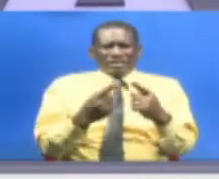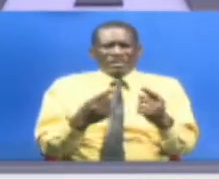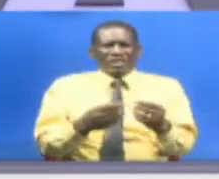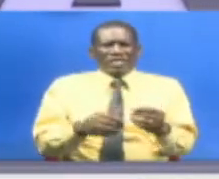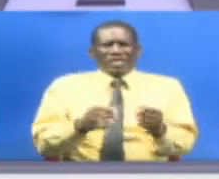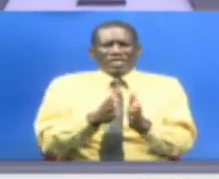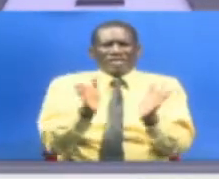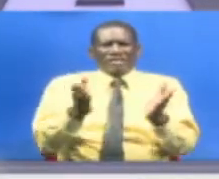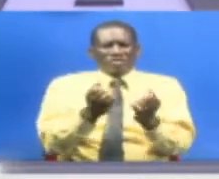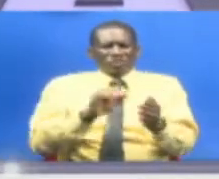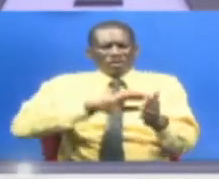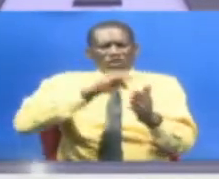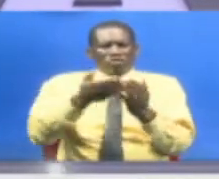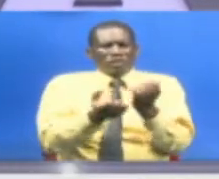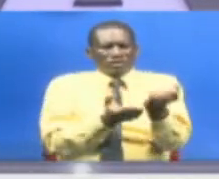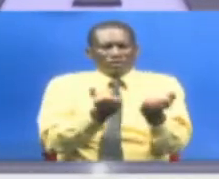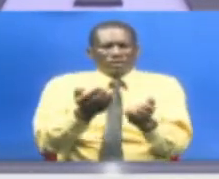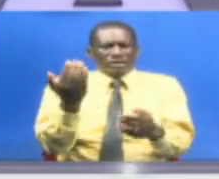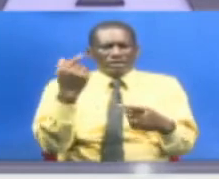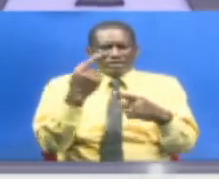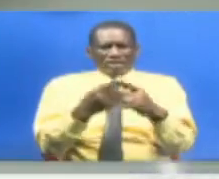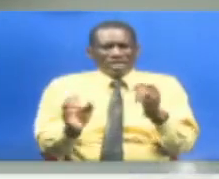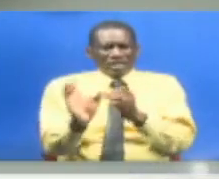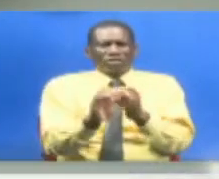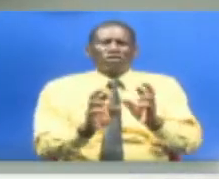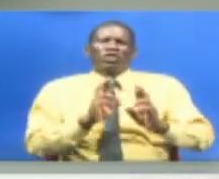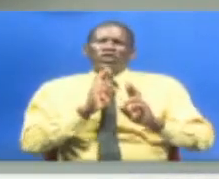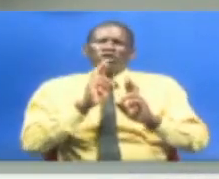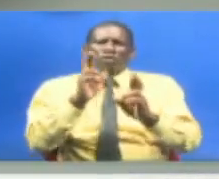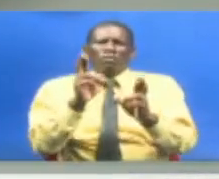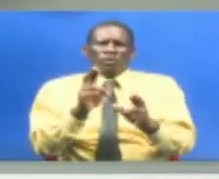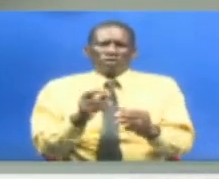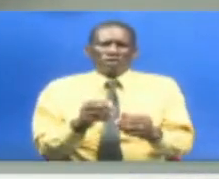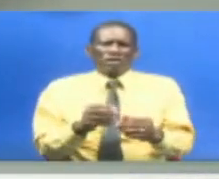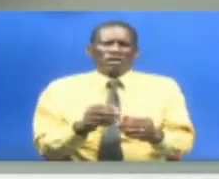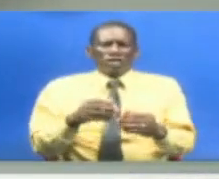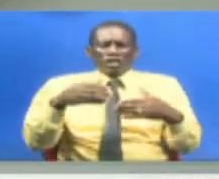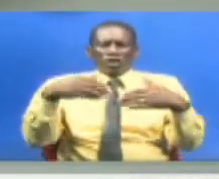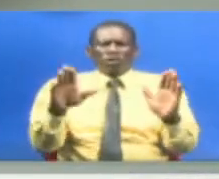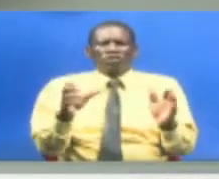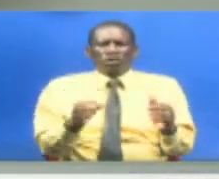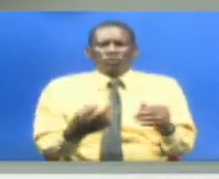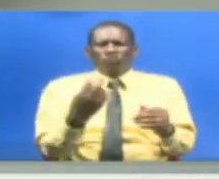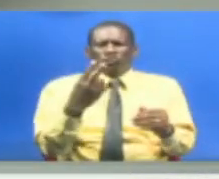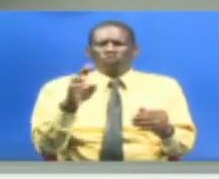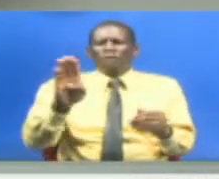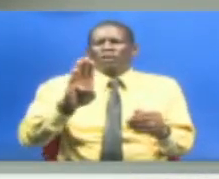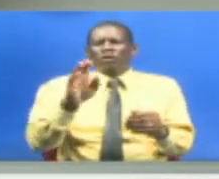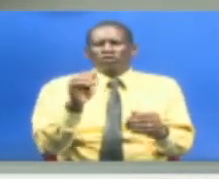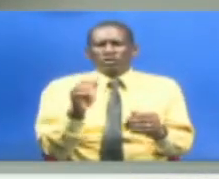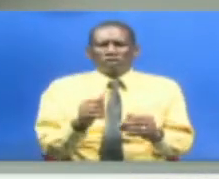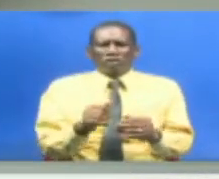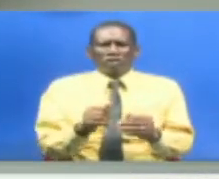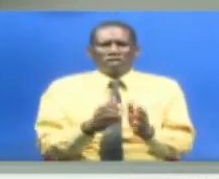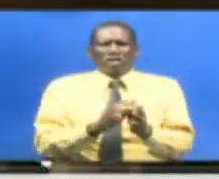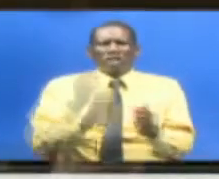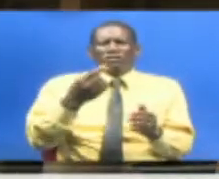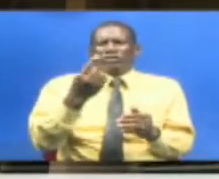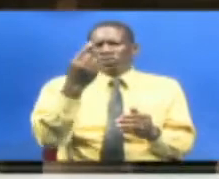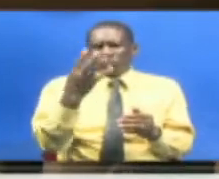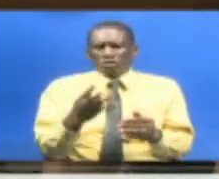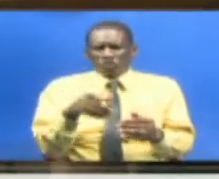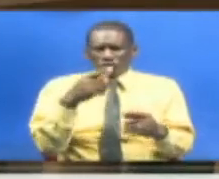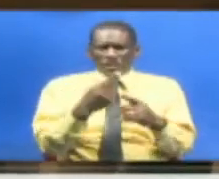insurance business landscape in the country reported an underwriting loss of 2 billion shillings in the first quarter of this